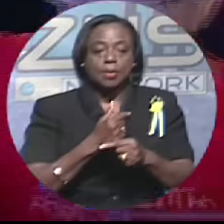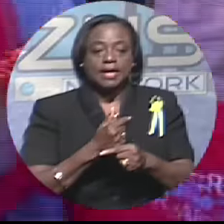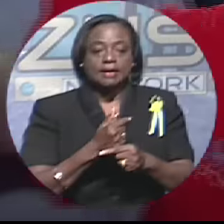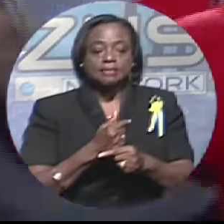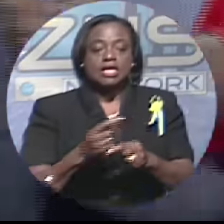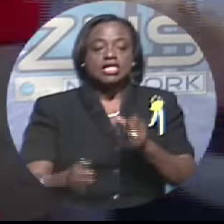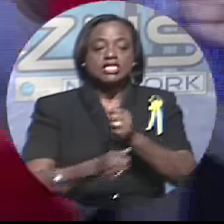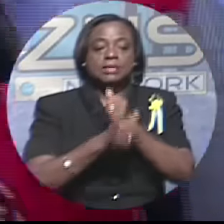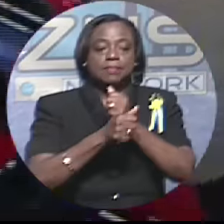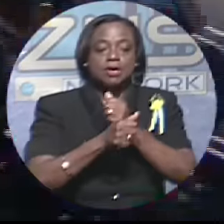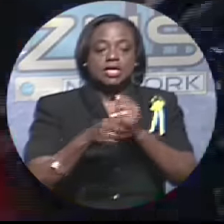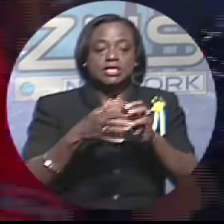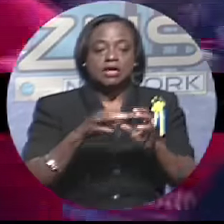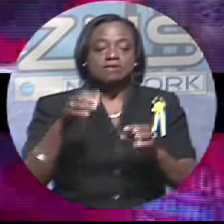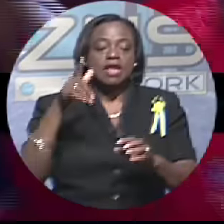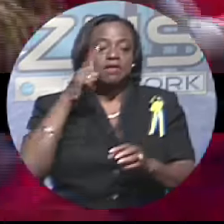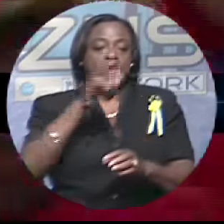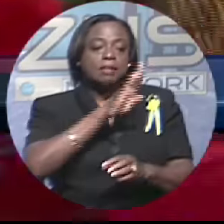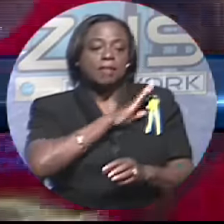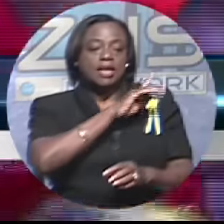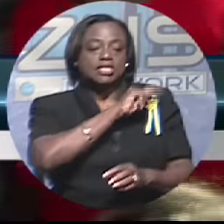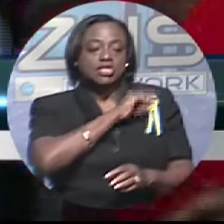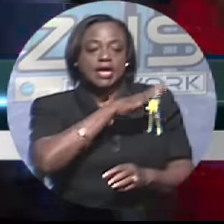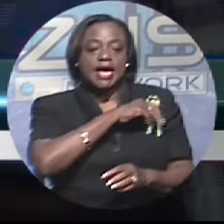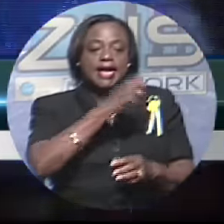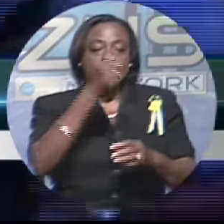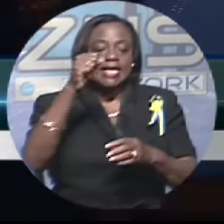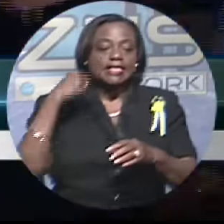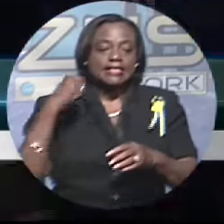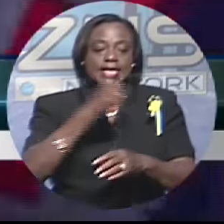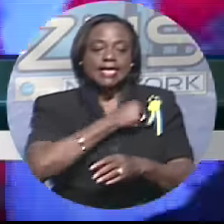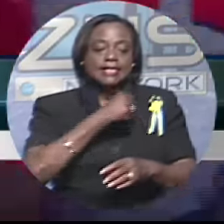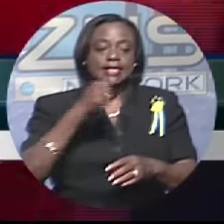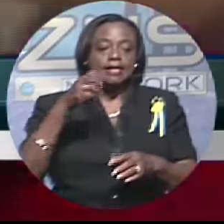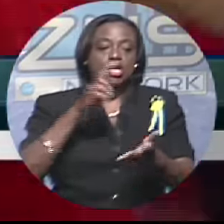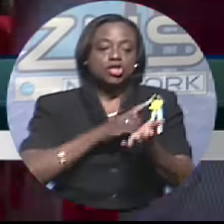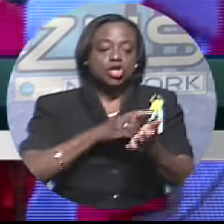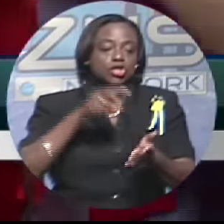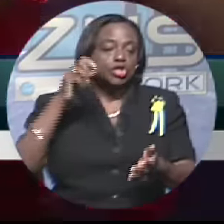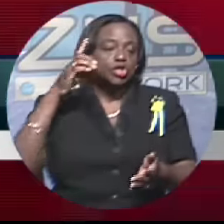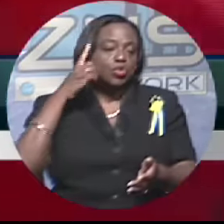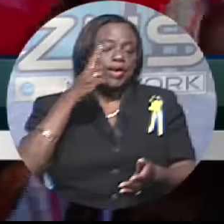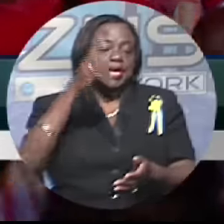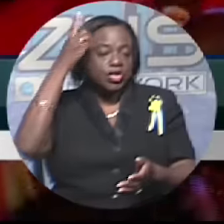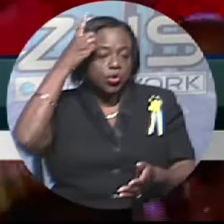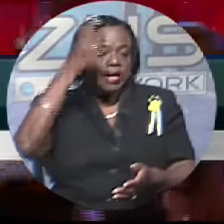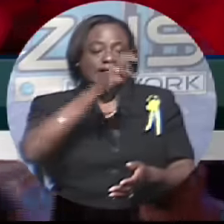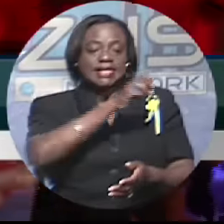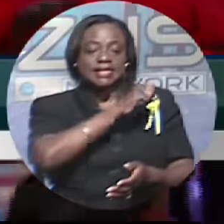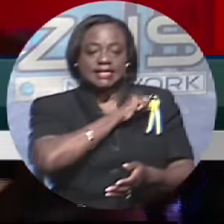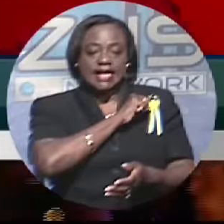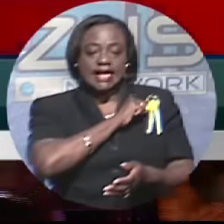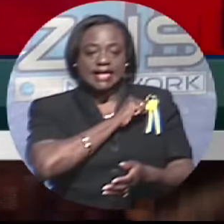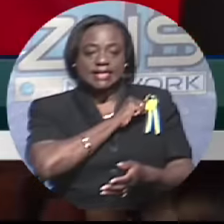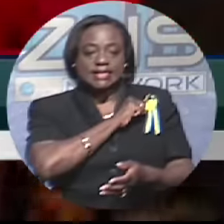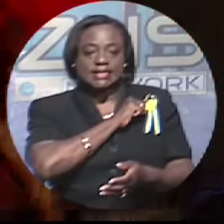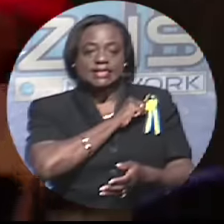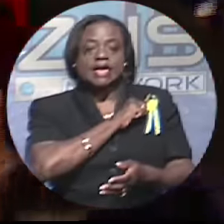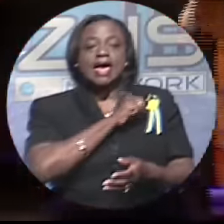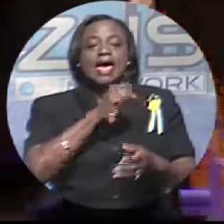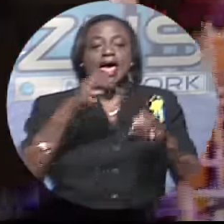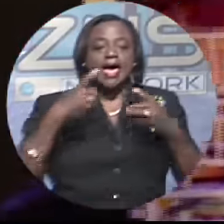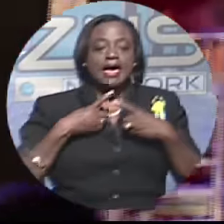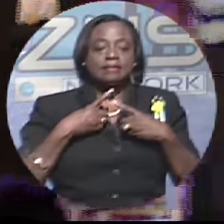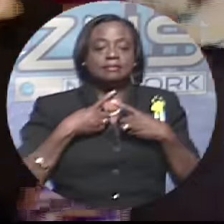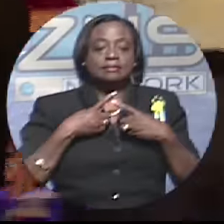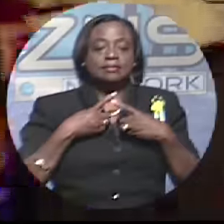Supporters of Loretta Butler Turner, Senator Dr. Dwayne Sands' Free National Movement leadership ticket, including current and former party